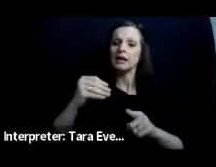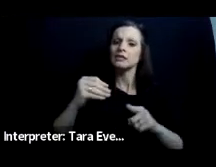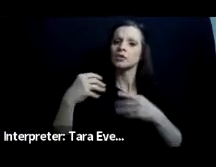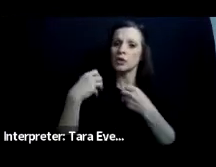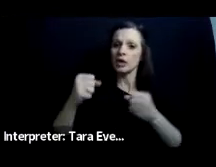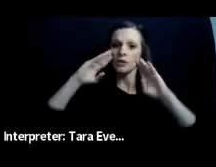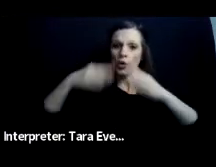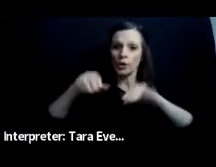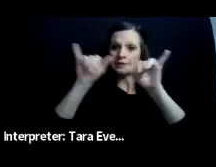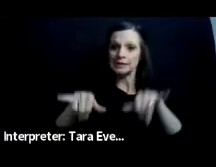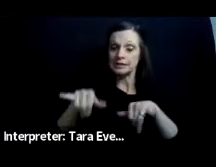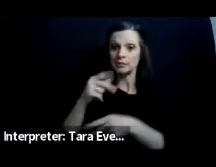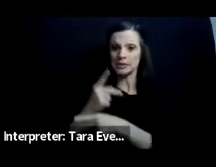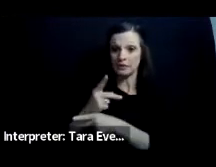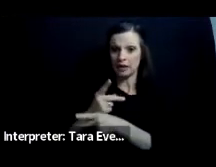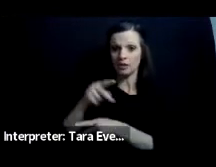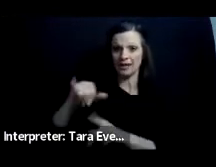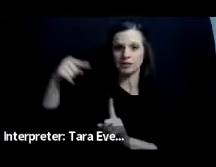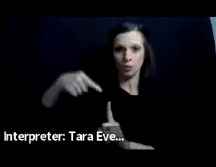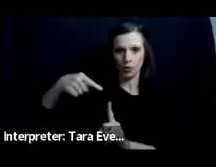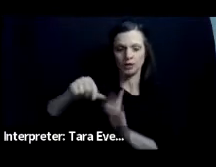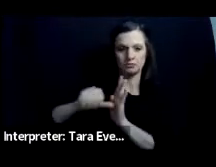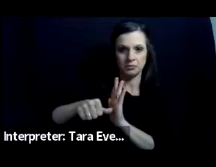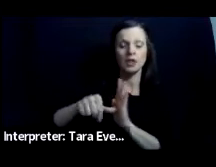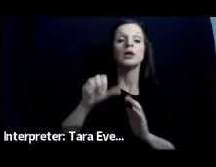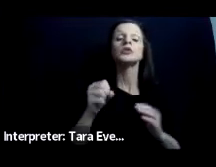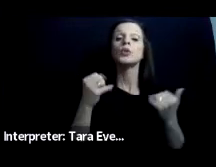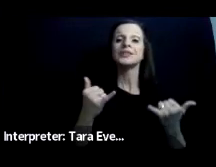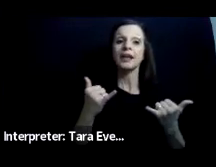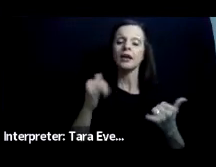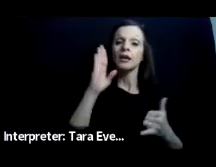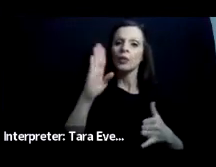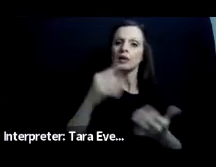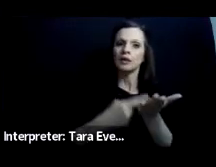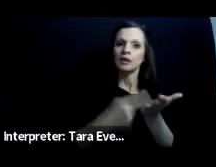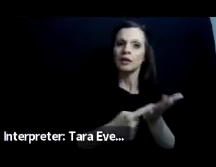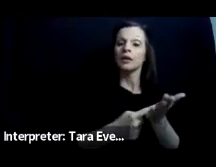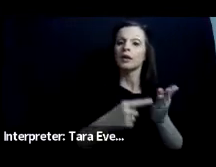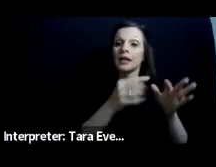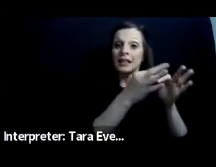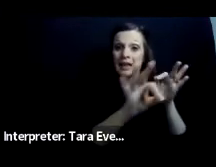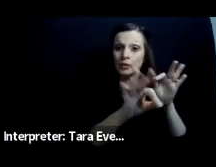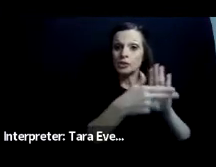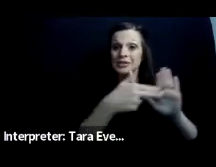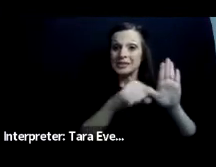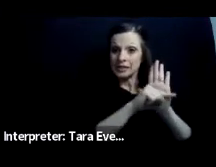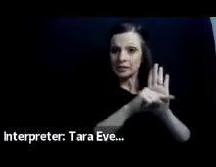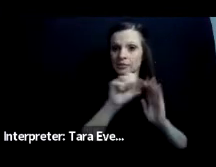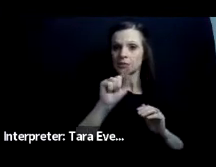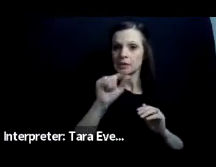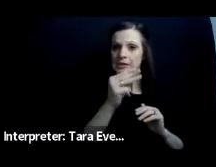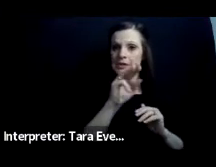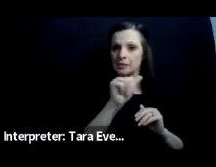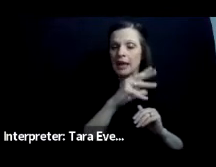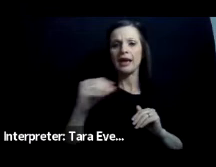So what we're going to be talking about today is the connection between language and stigma and overdose, okay? Now,